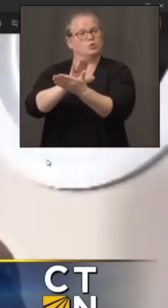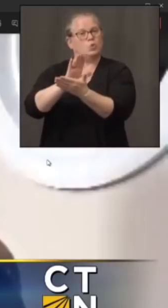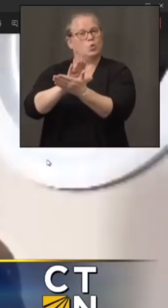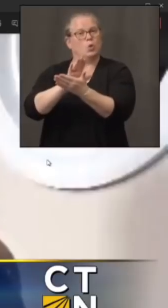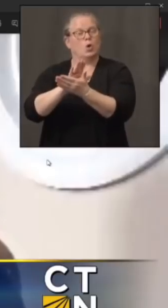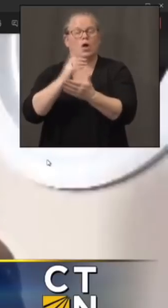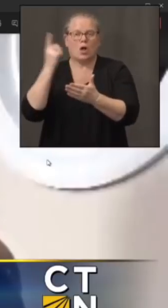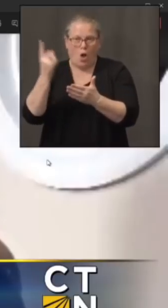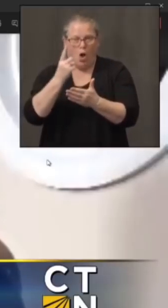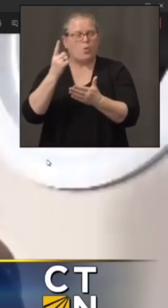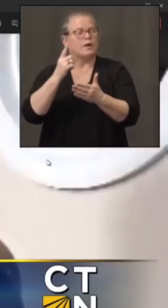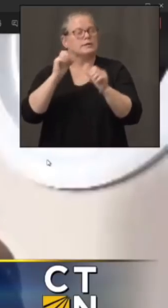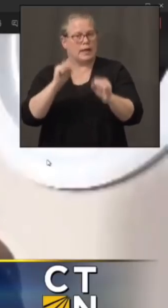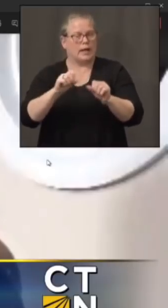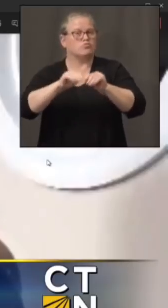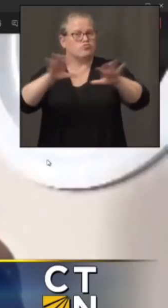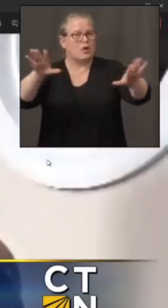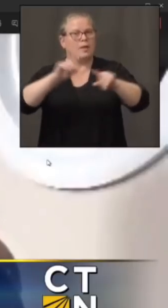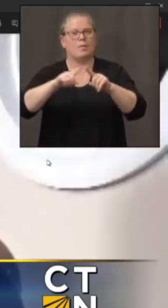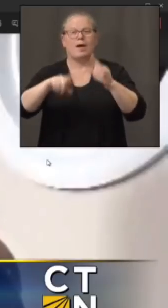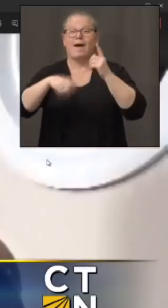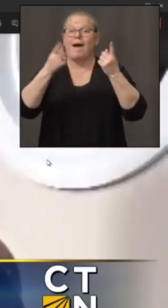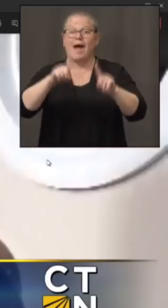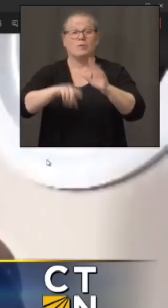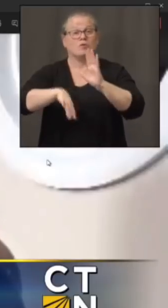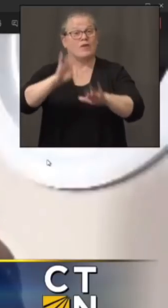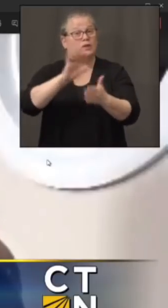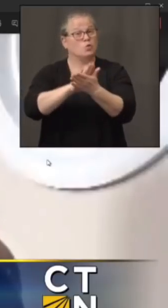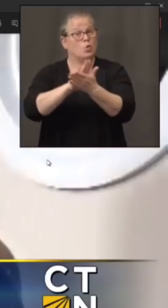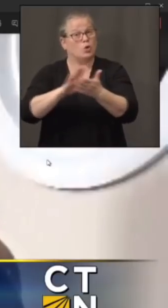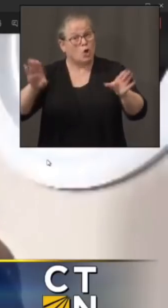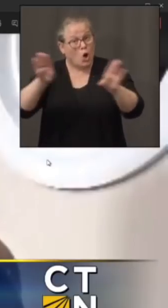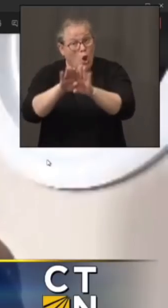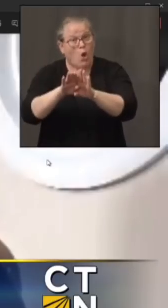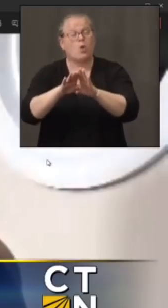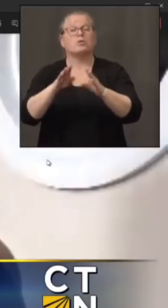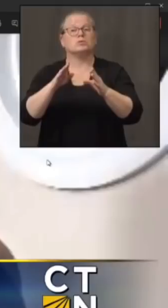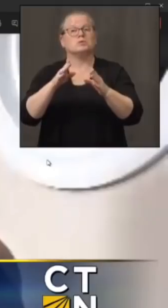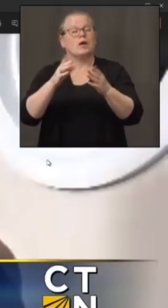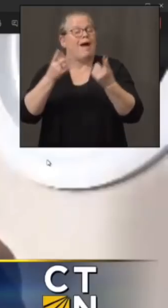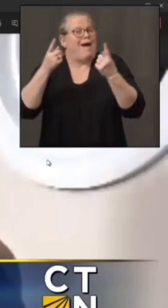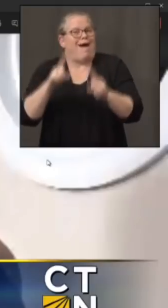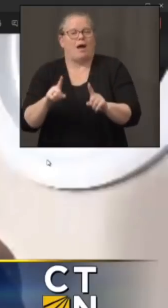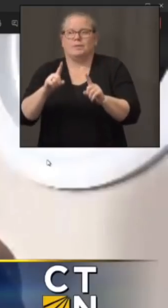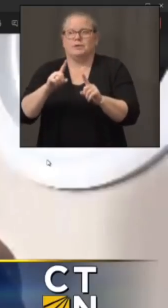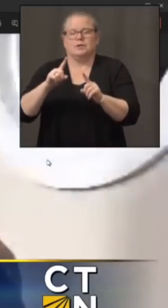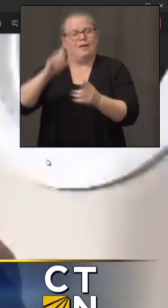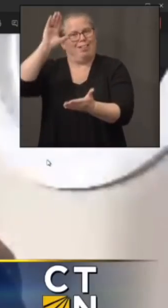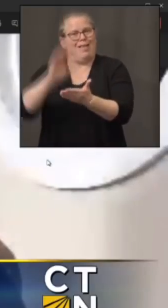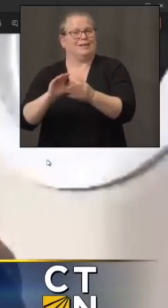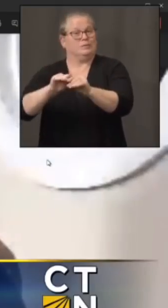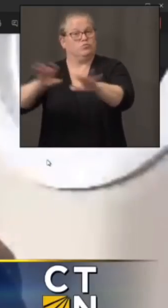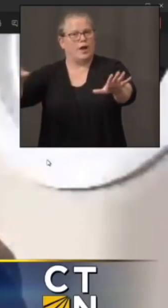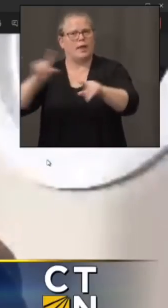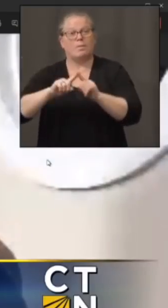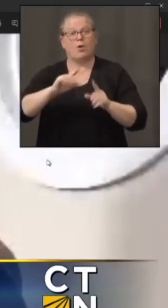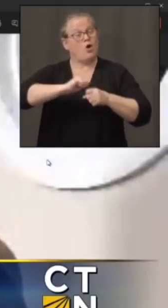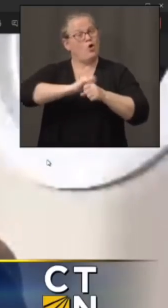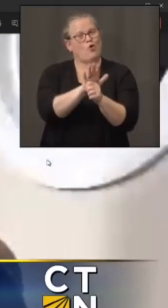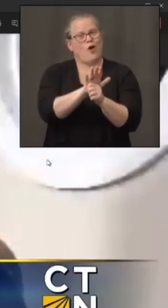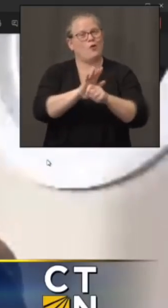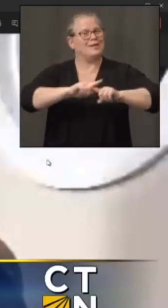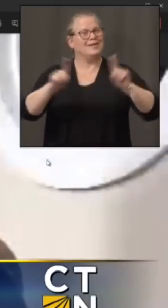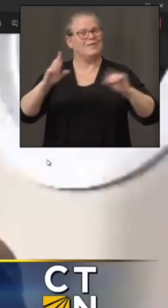there's evidence showing that when you close the schools, you lower community spread. That's not the case with coronavirus. We've learned that now.